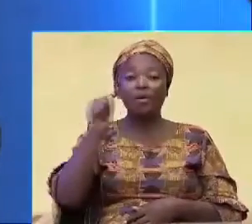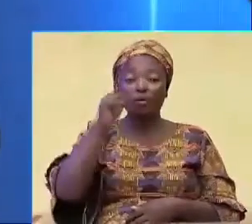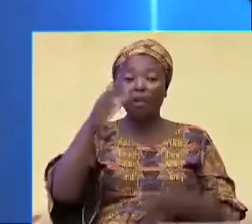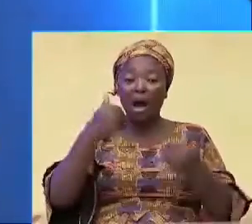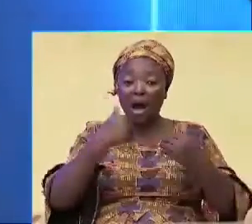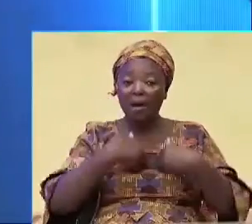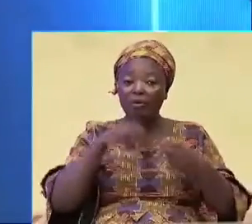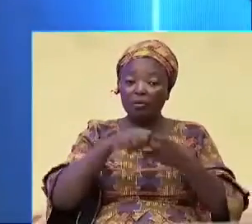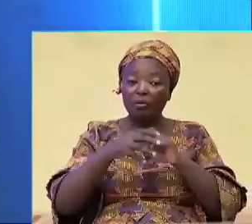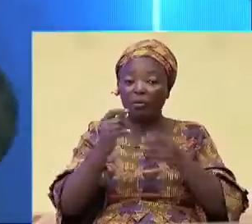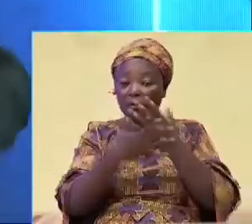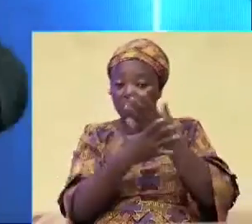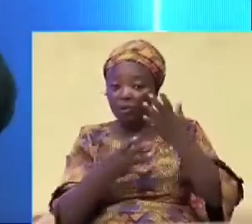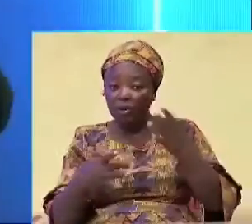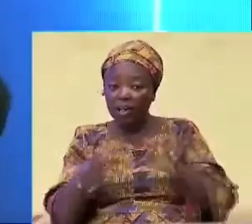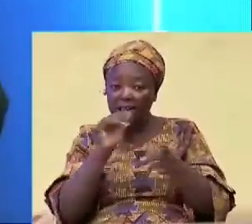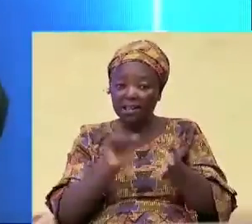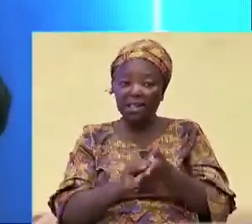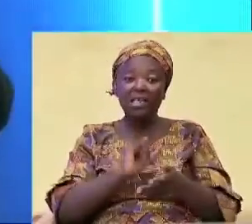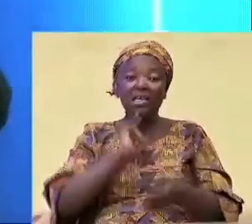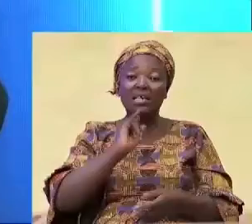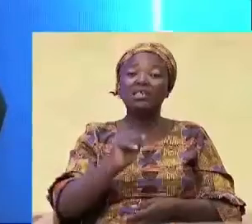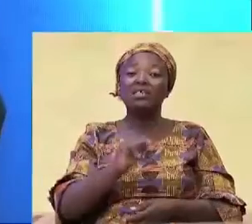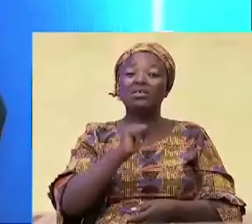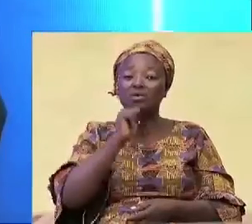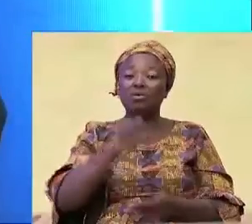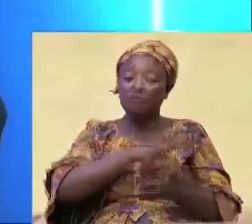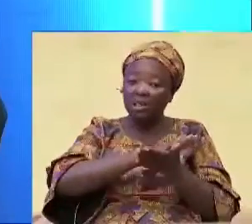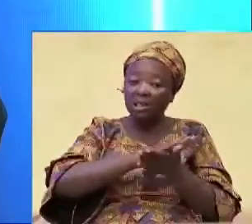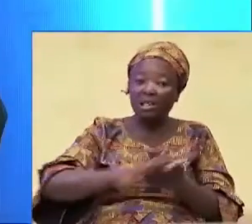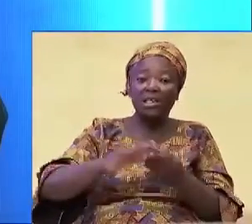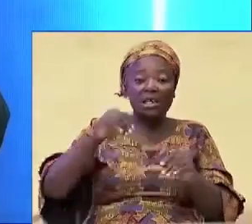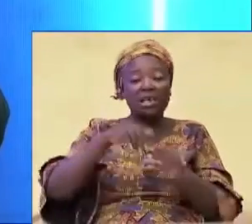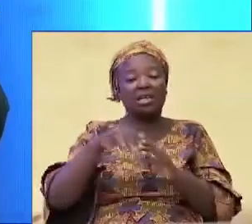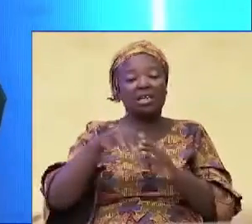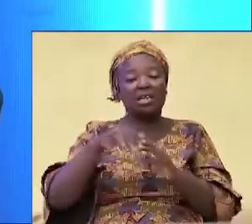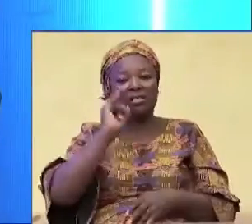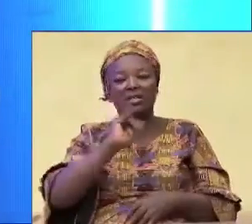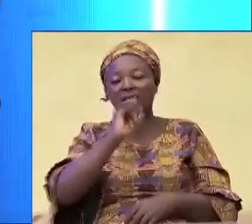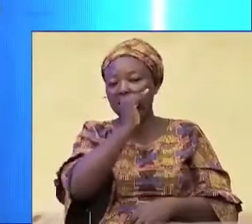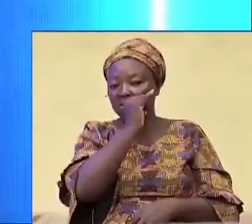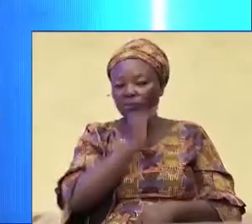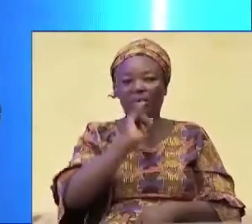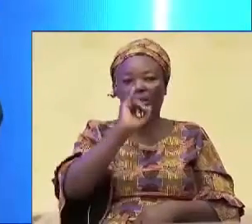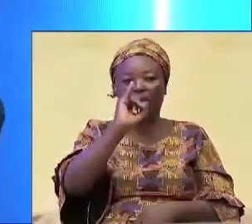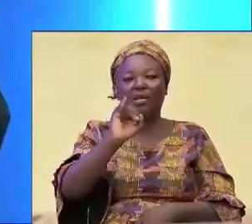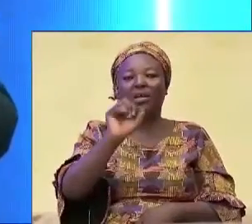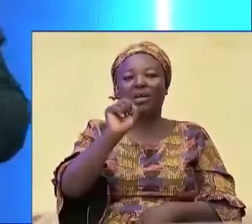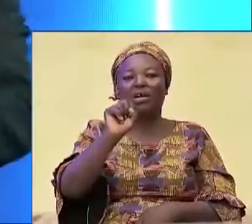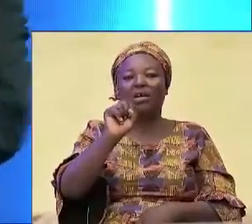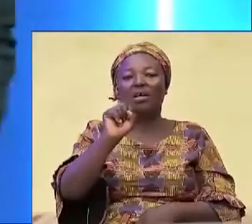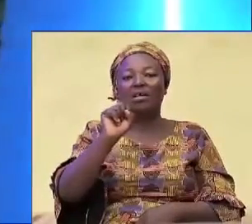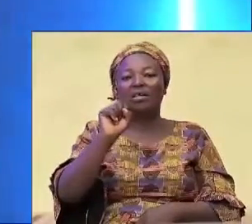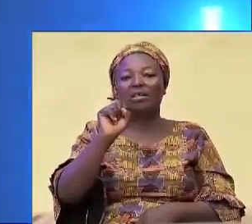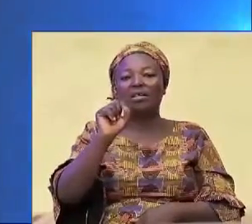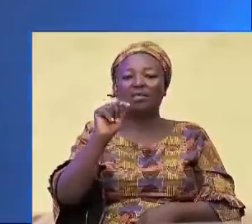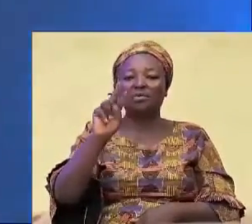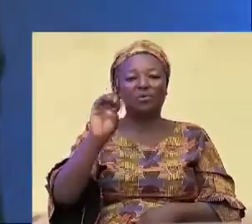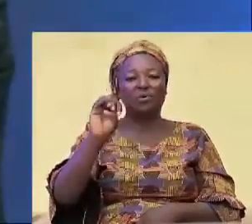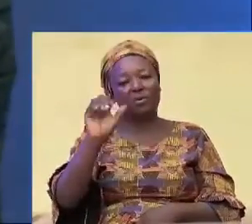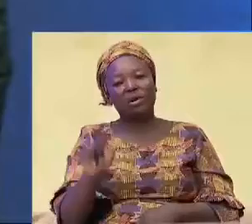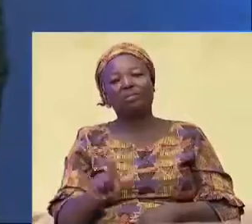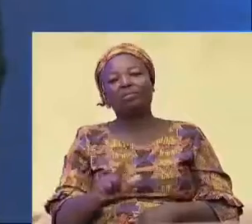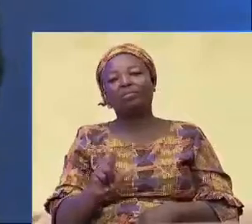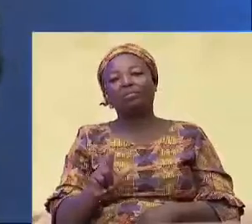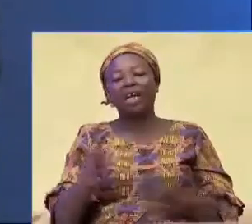in Israel. And she wasn't to touch any utensil, any